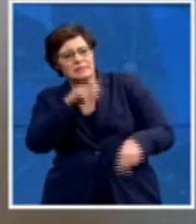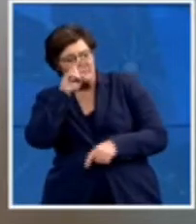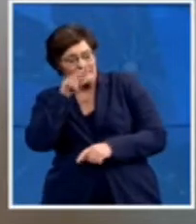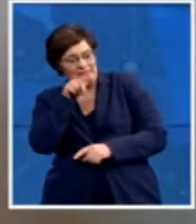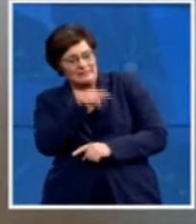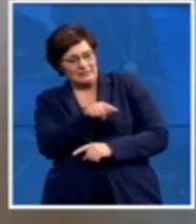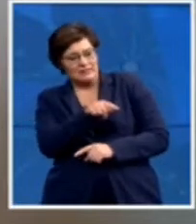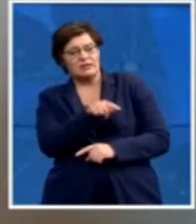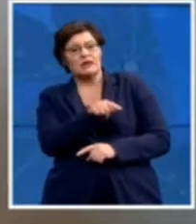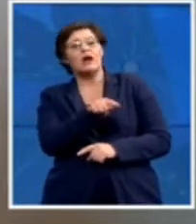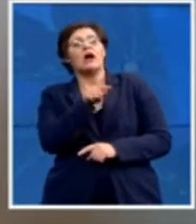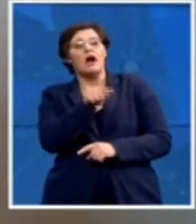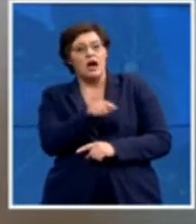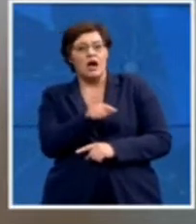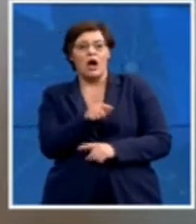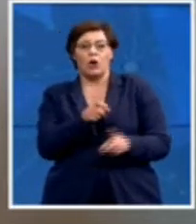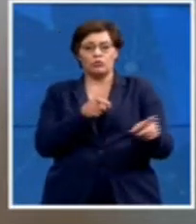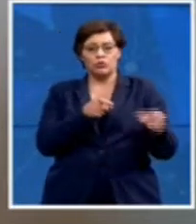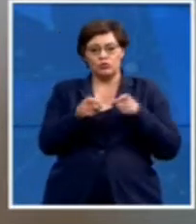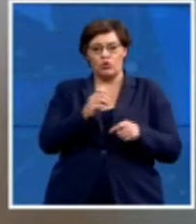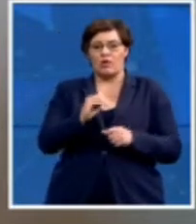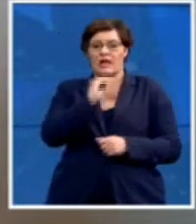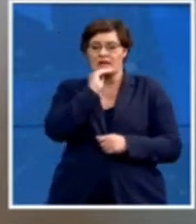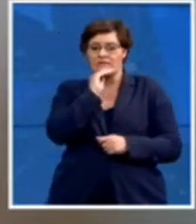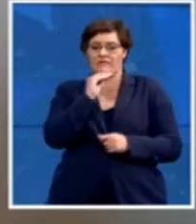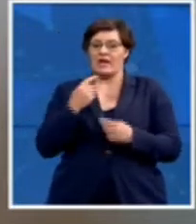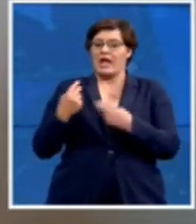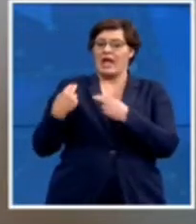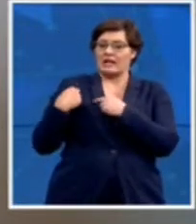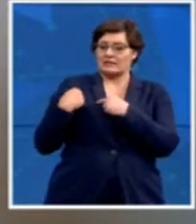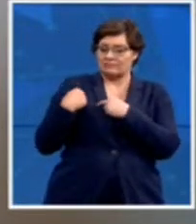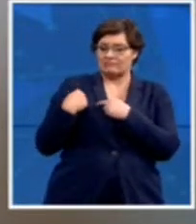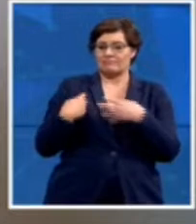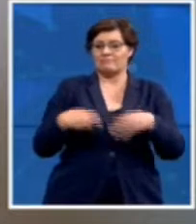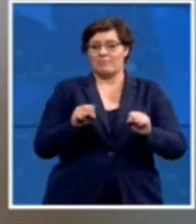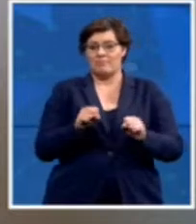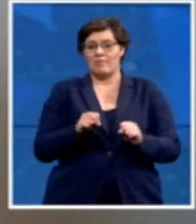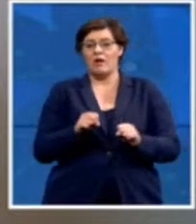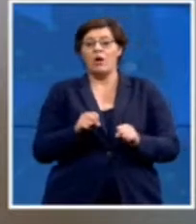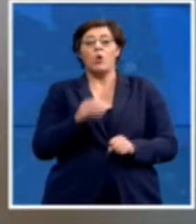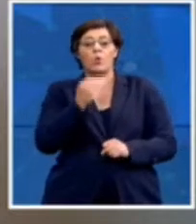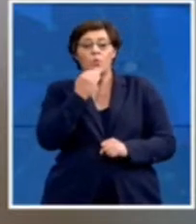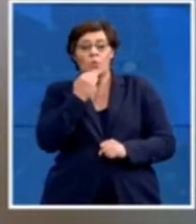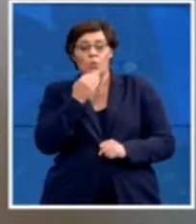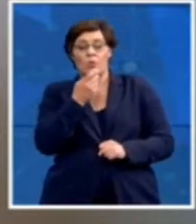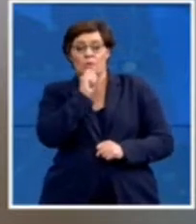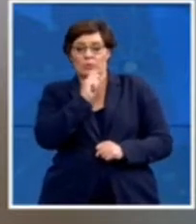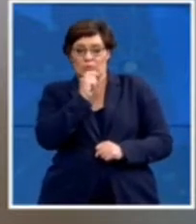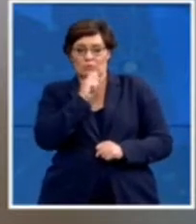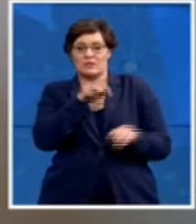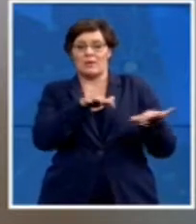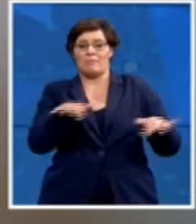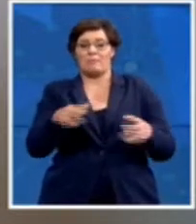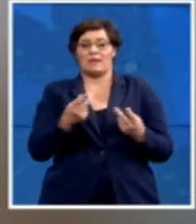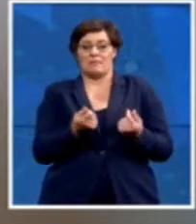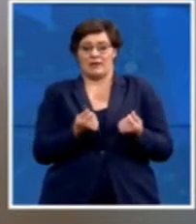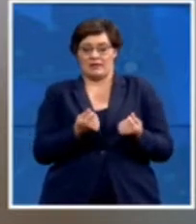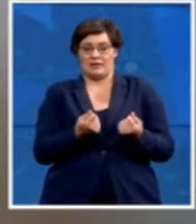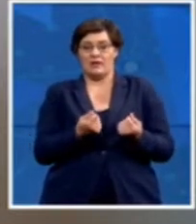and accountability over public money. We understand we have responsibility to spend public money